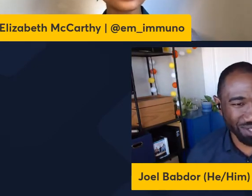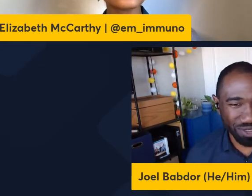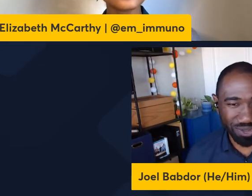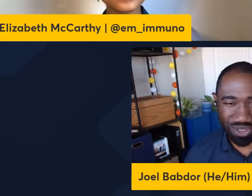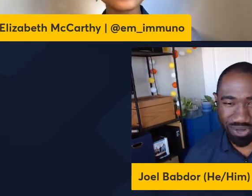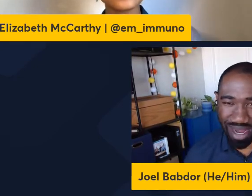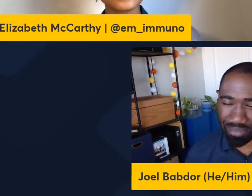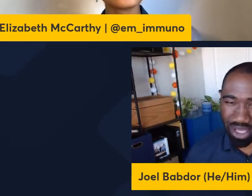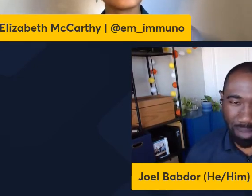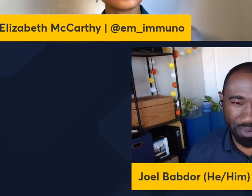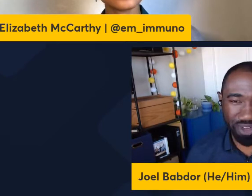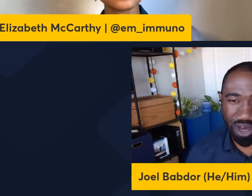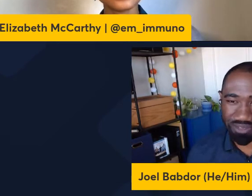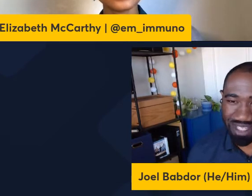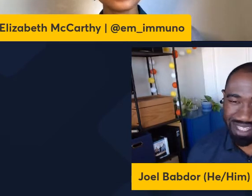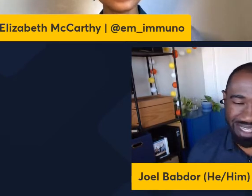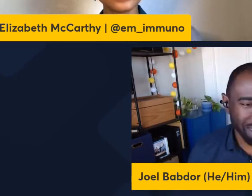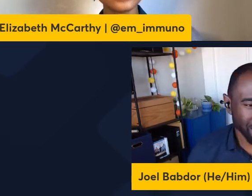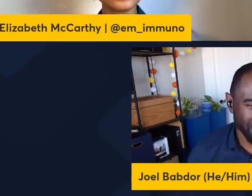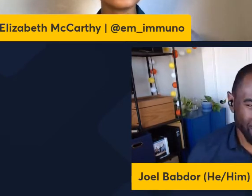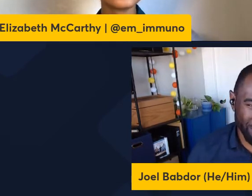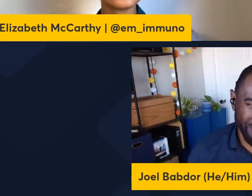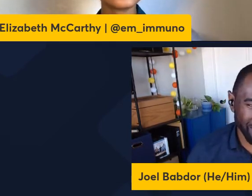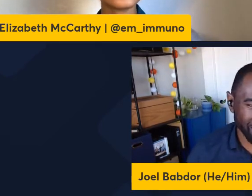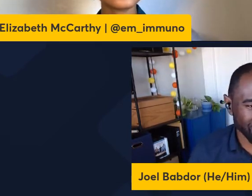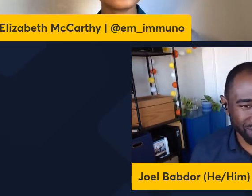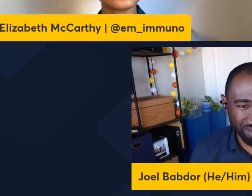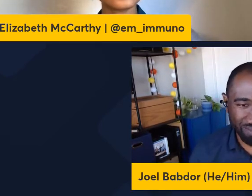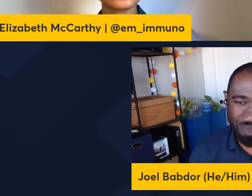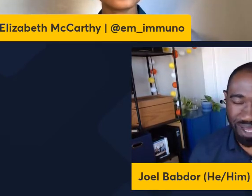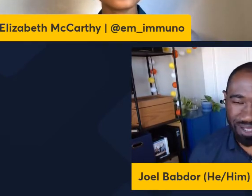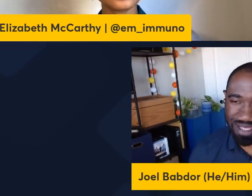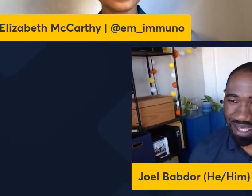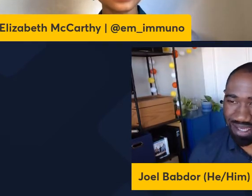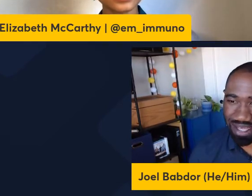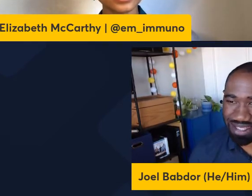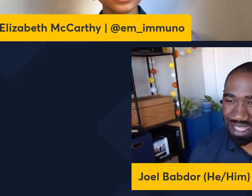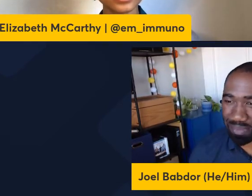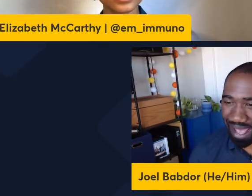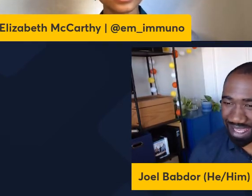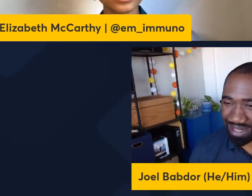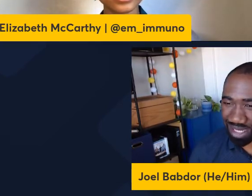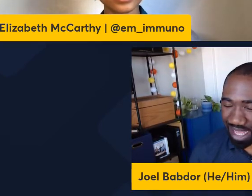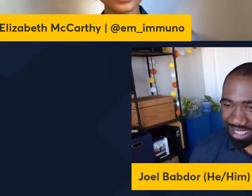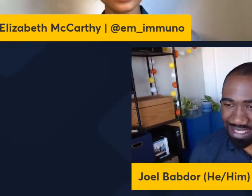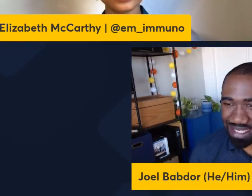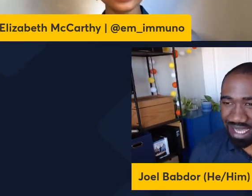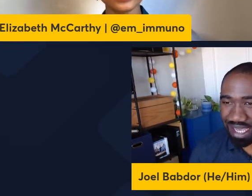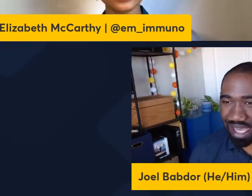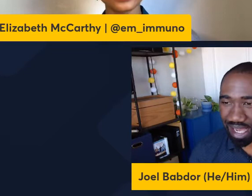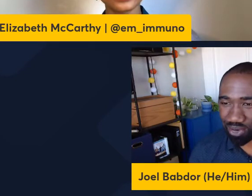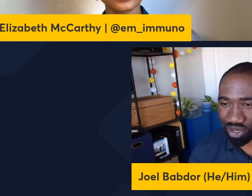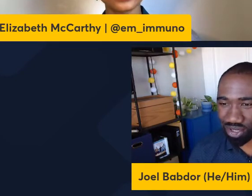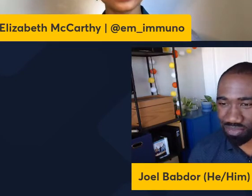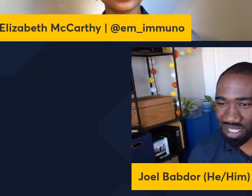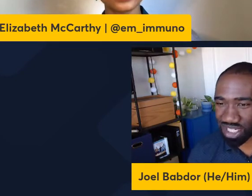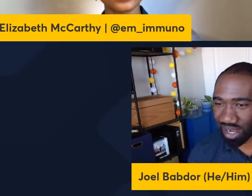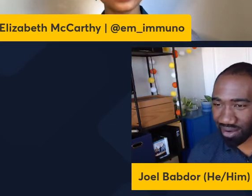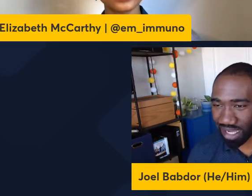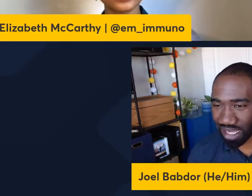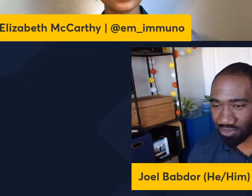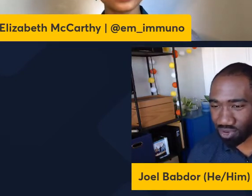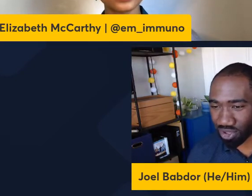And so, grab a cup of coffee, and, sit back and relax. We're going to